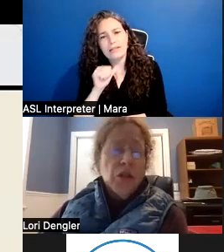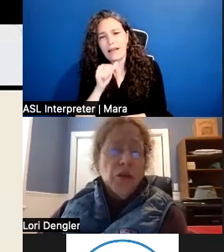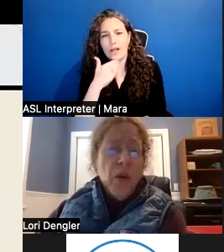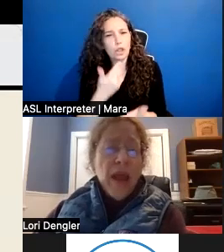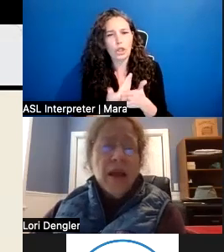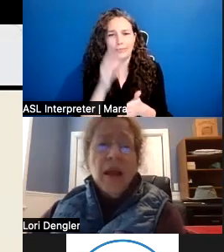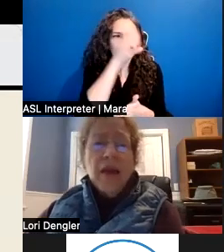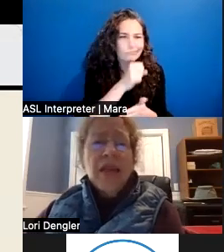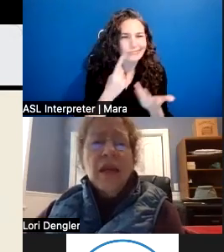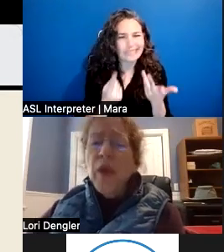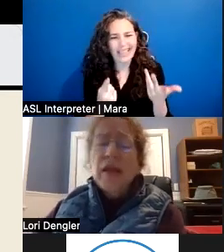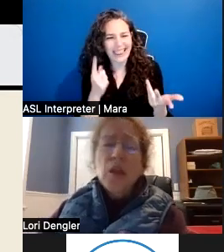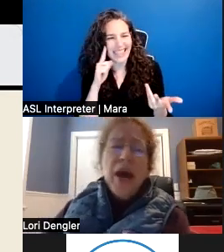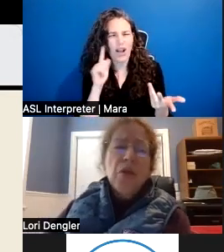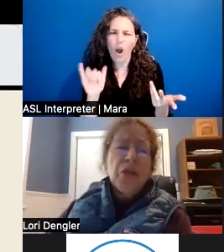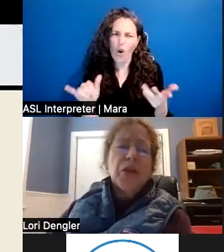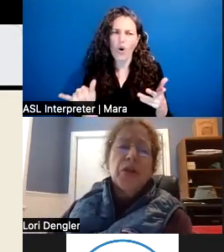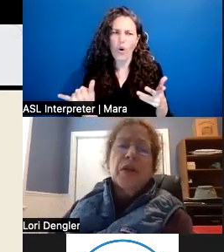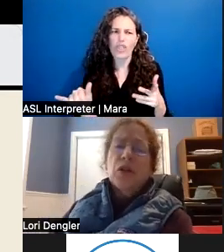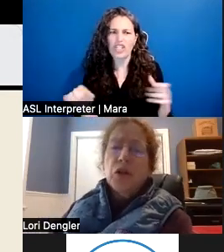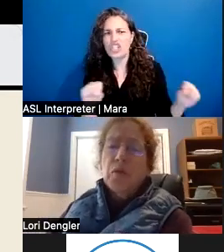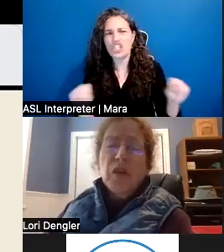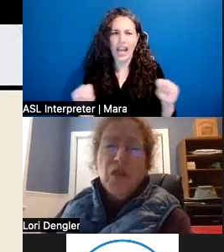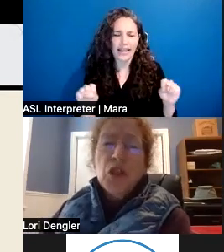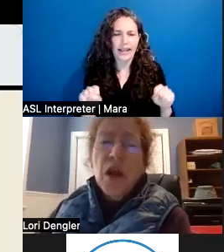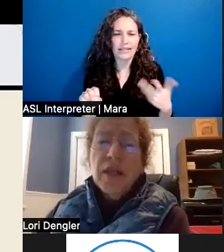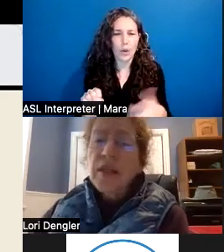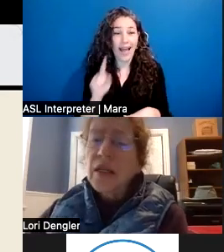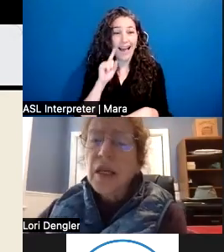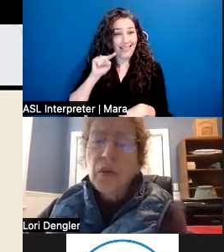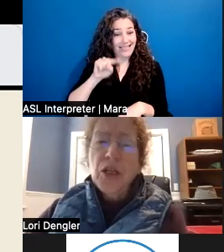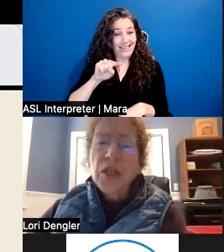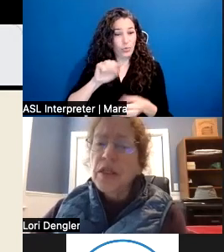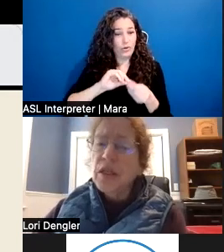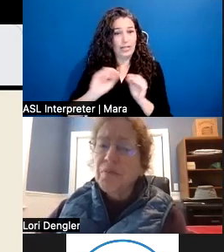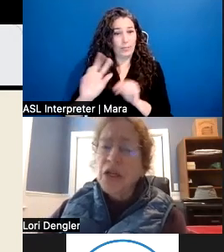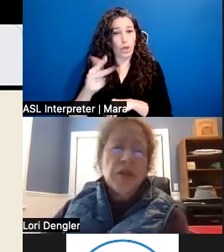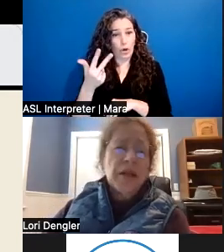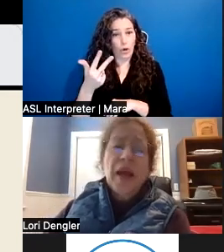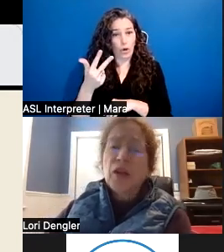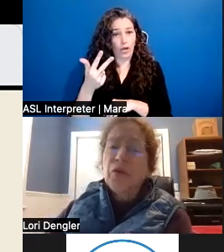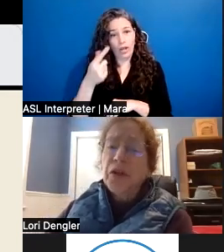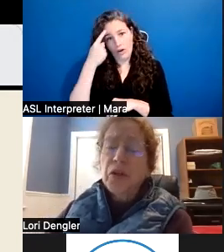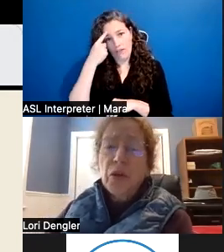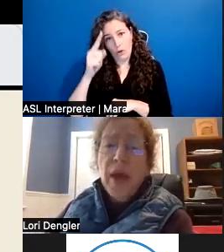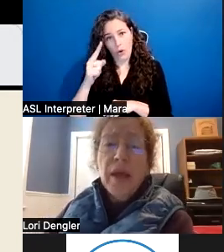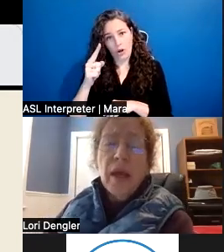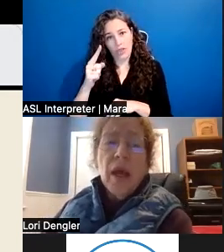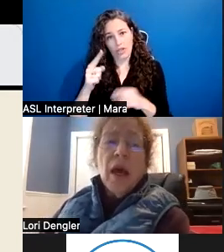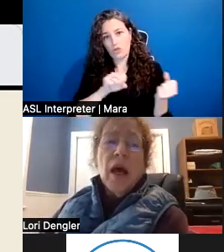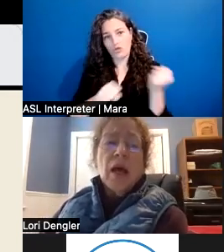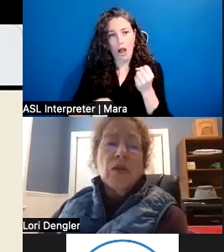This earthquake, I think it ranks about 3rd in terms of the strongest accelerations measured in a California